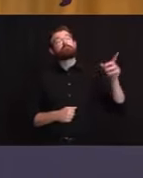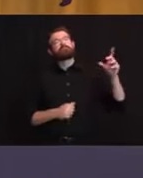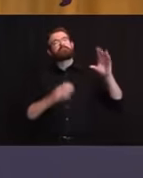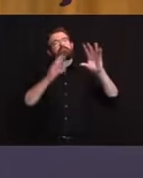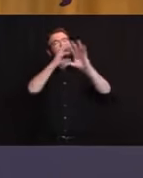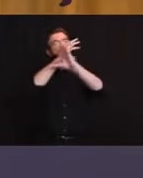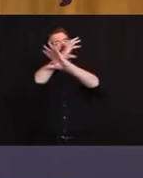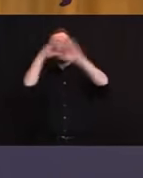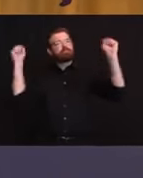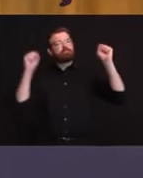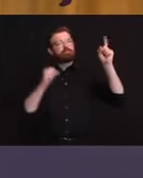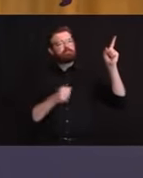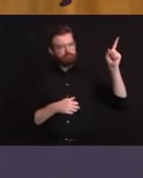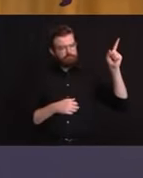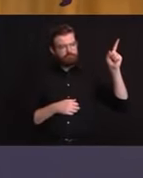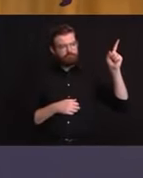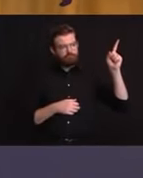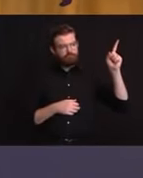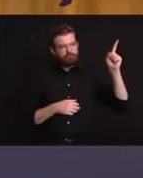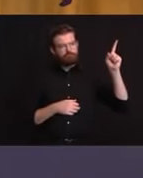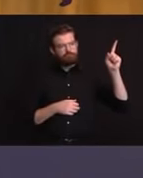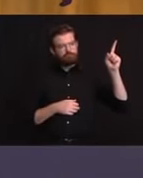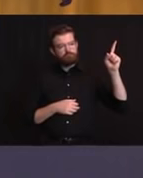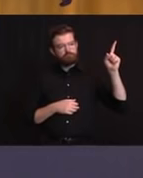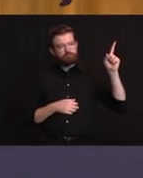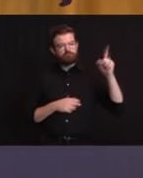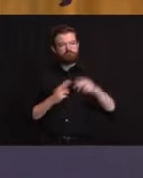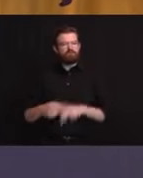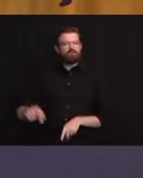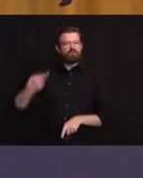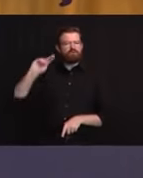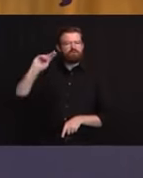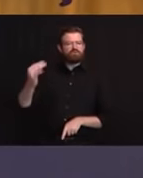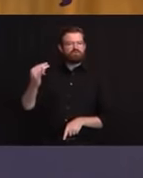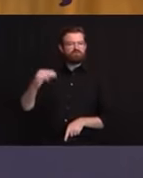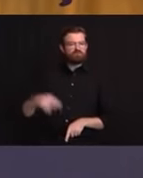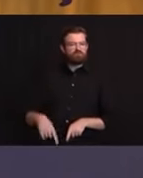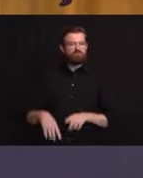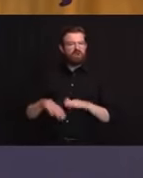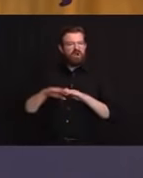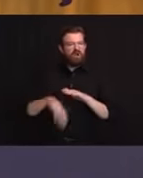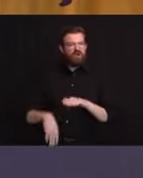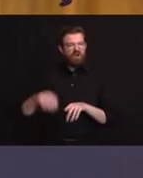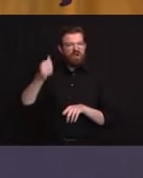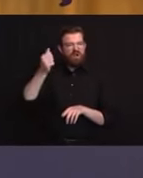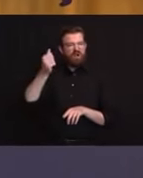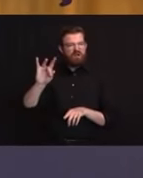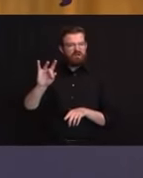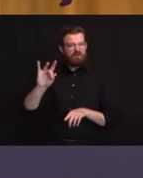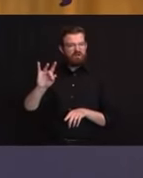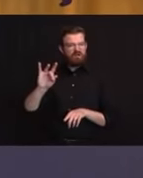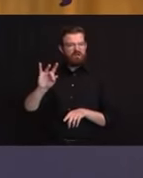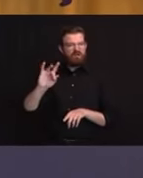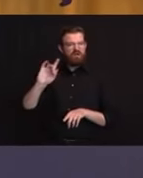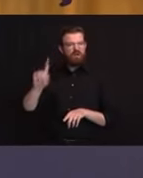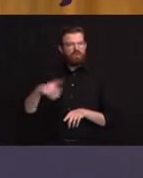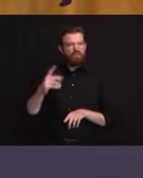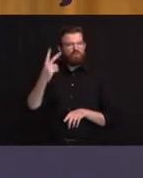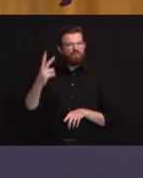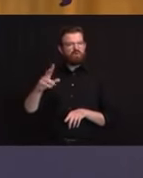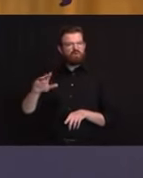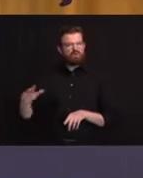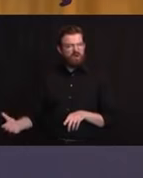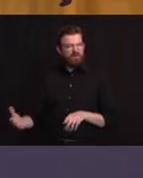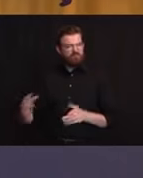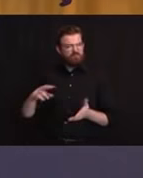of people under the age of 18 in New Jersey as a reason that schools should be opening up. How do you respond to the president's comments